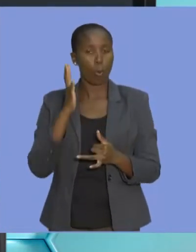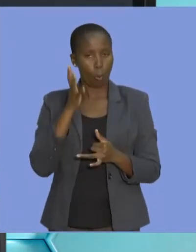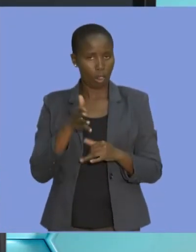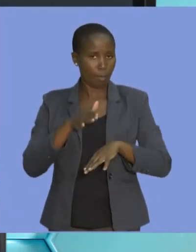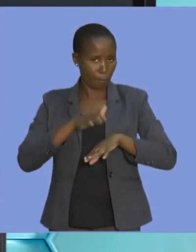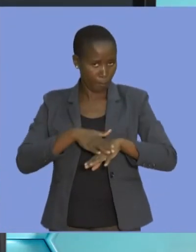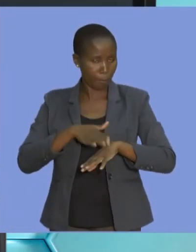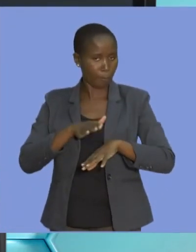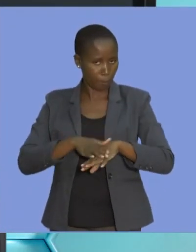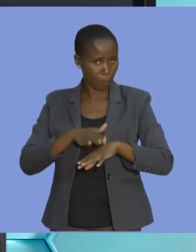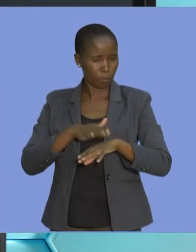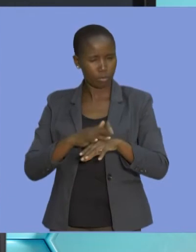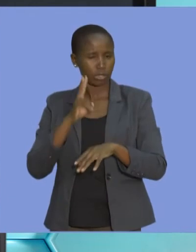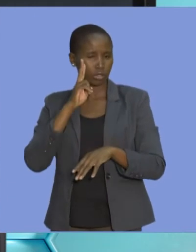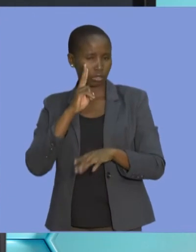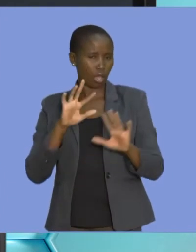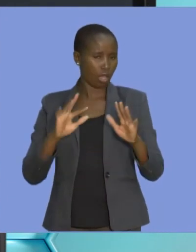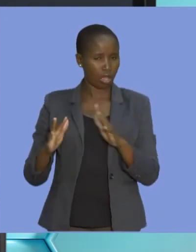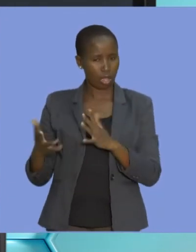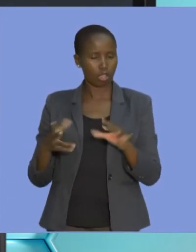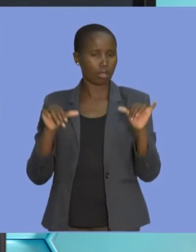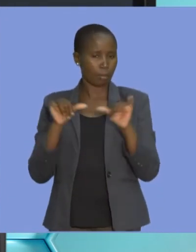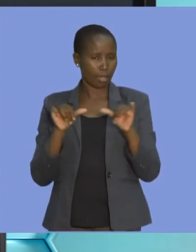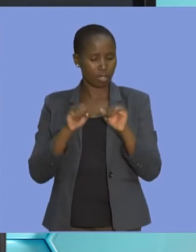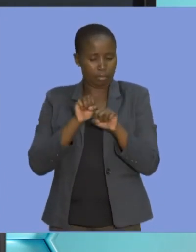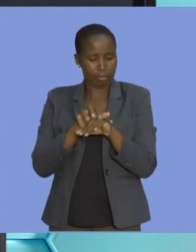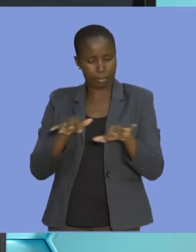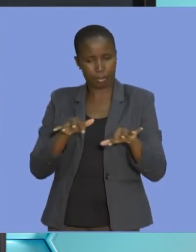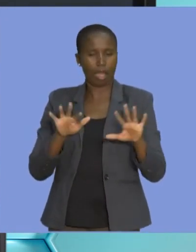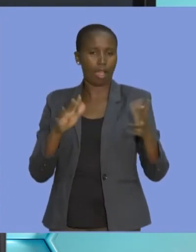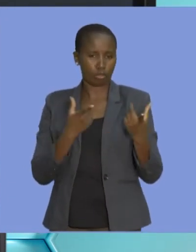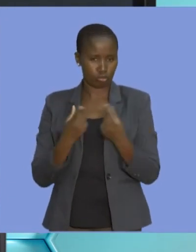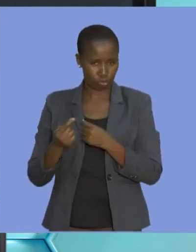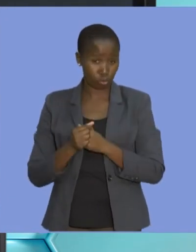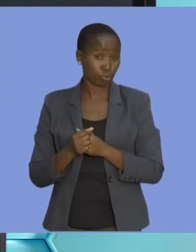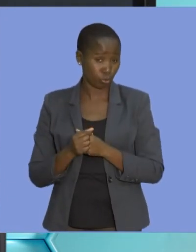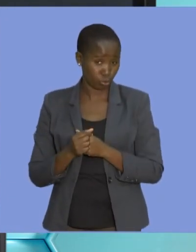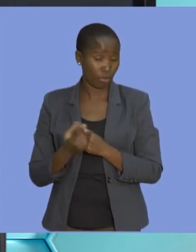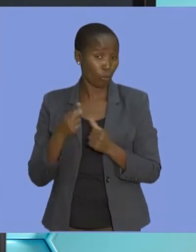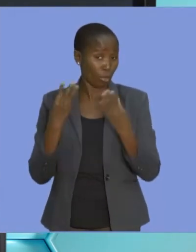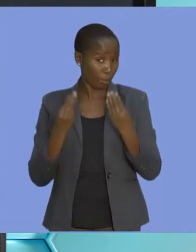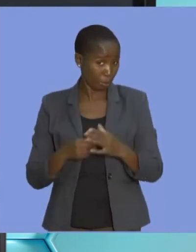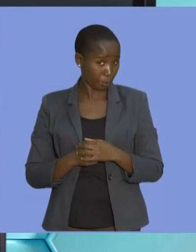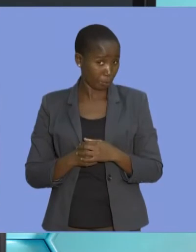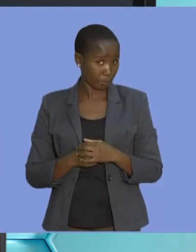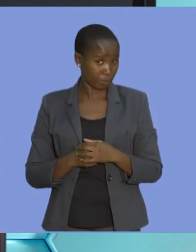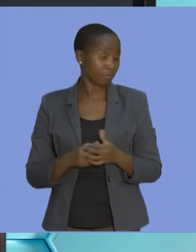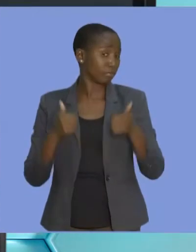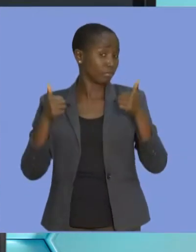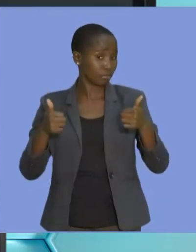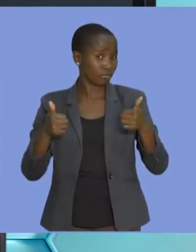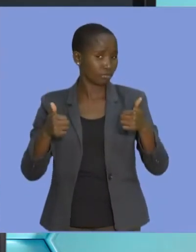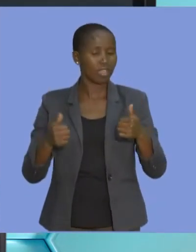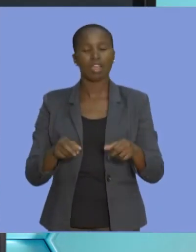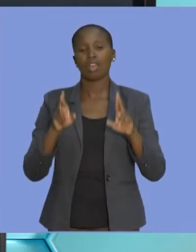more and more measure of spread and dispersion under statistics, okay? Great, fantastic. I hope you're having a good